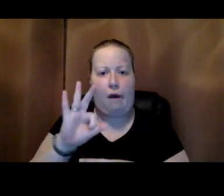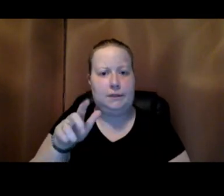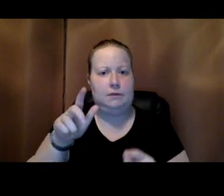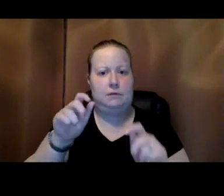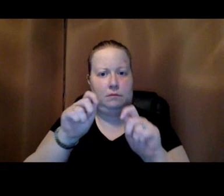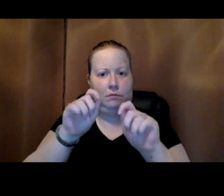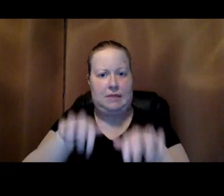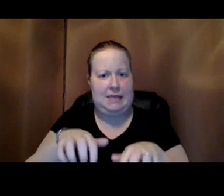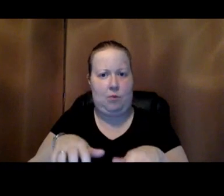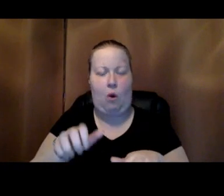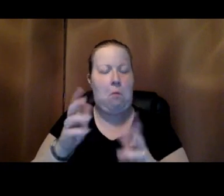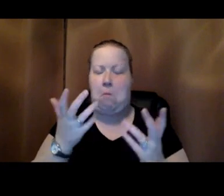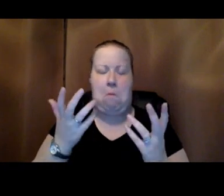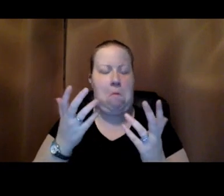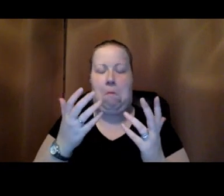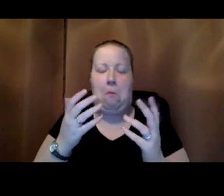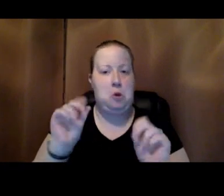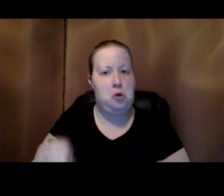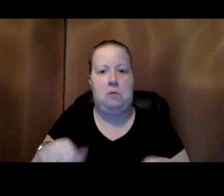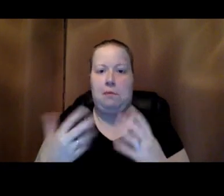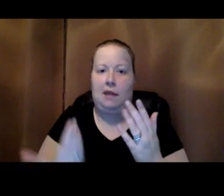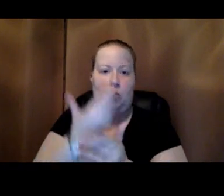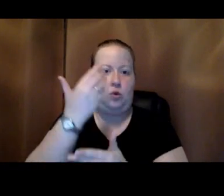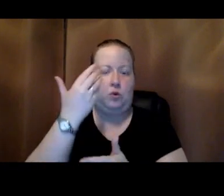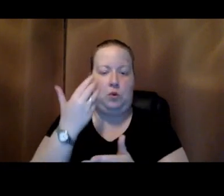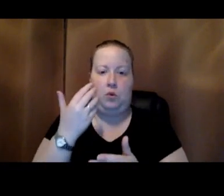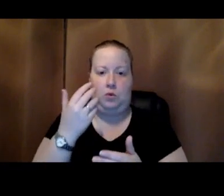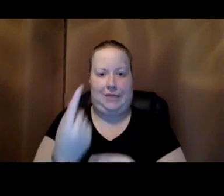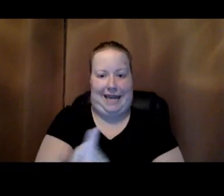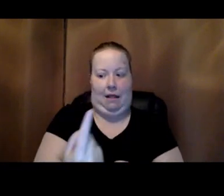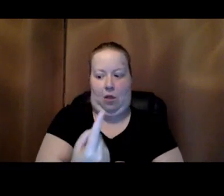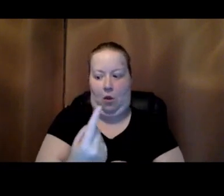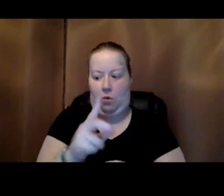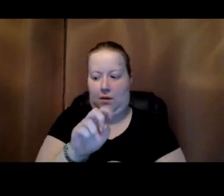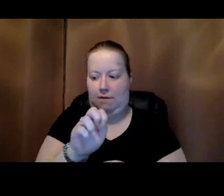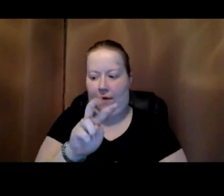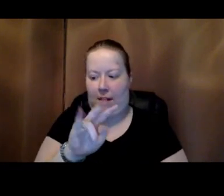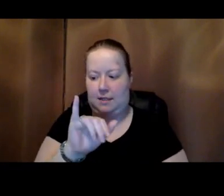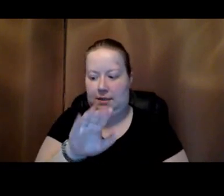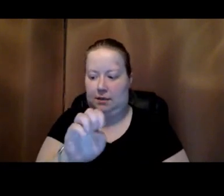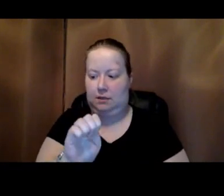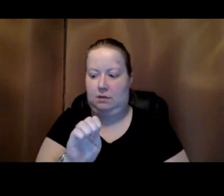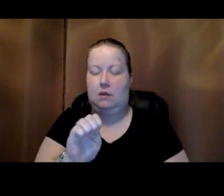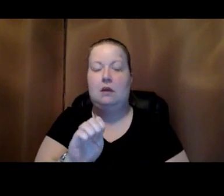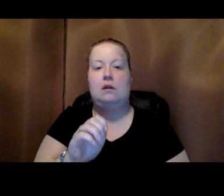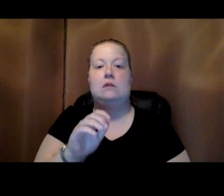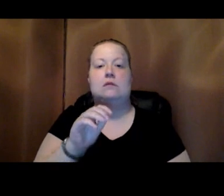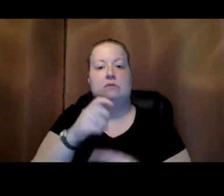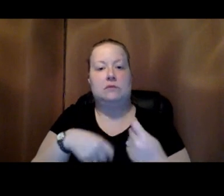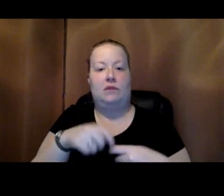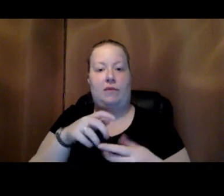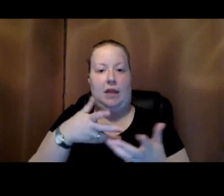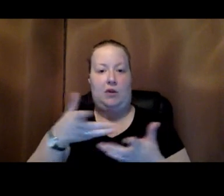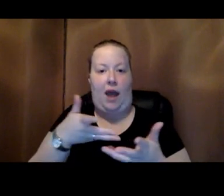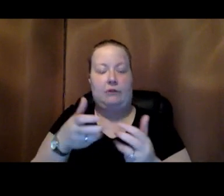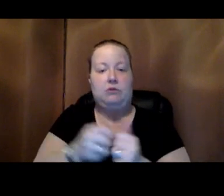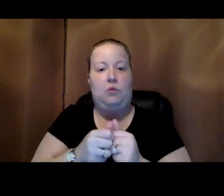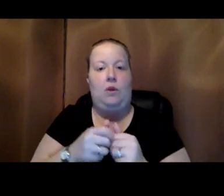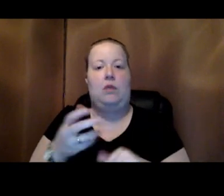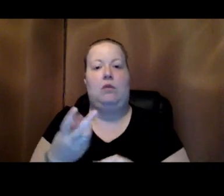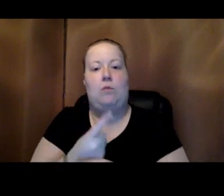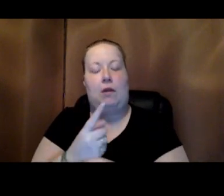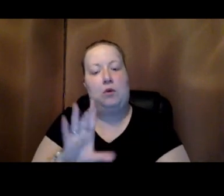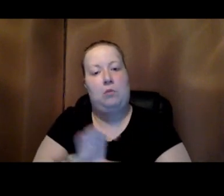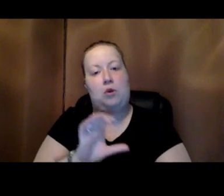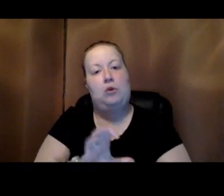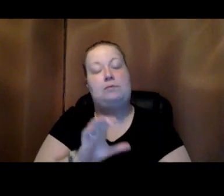new, maybe standalone devices, and not related to interaction with a regular computer. So I wanted to give you one example of